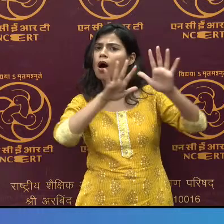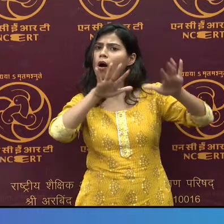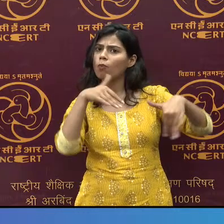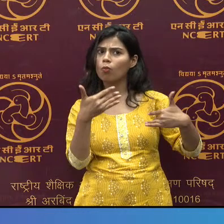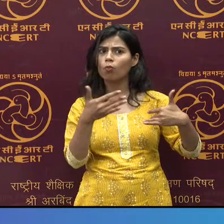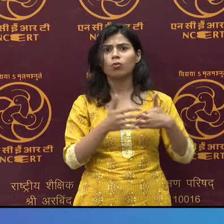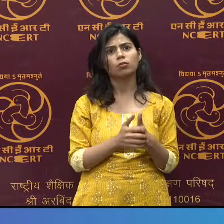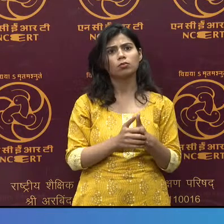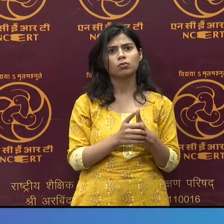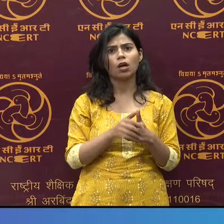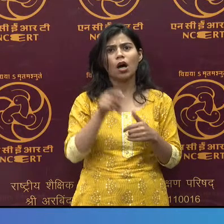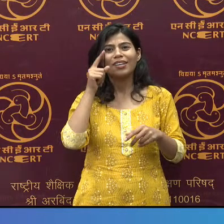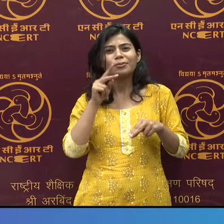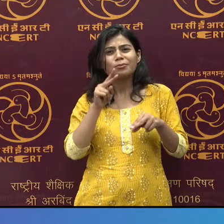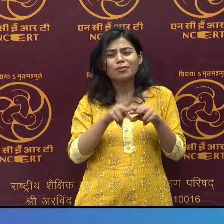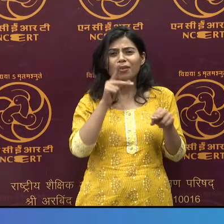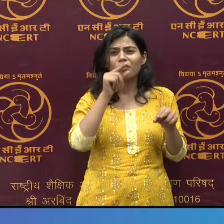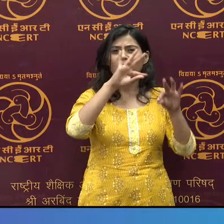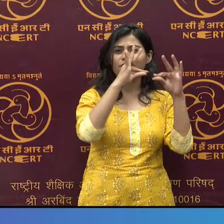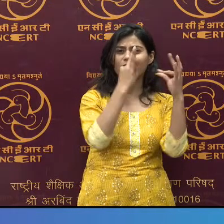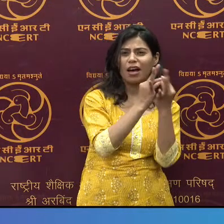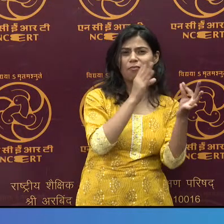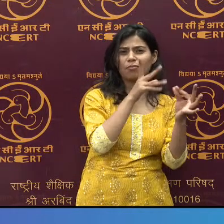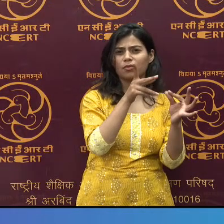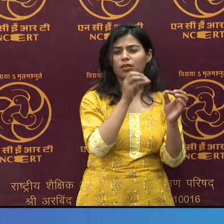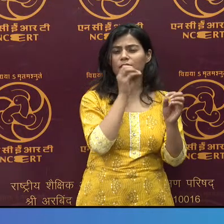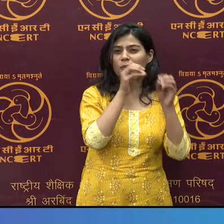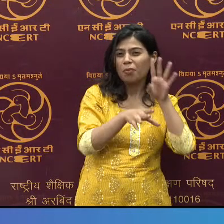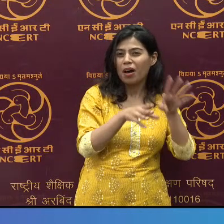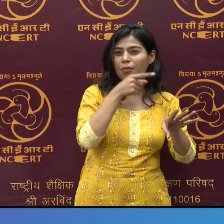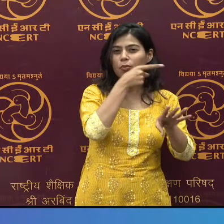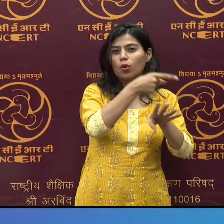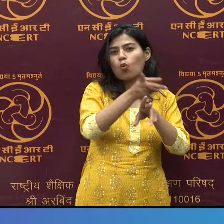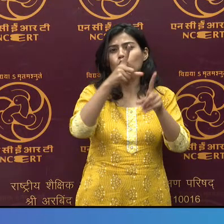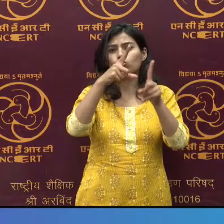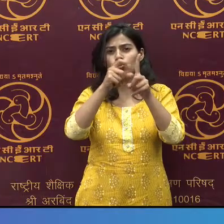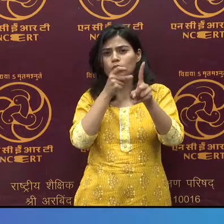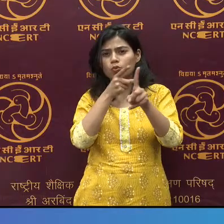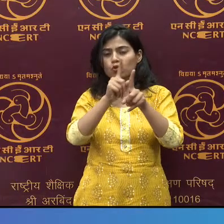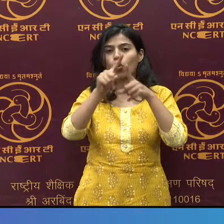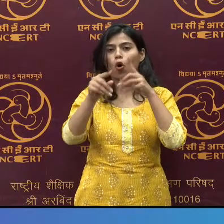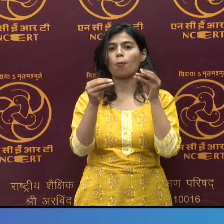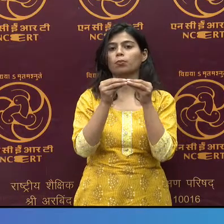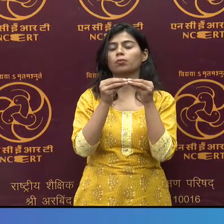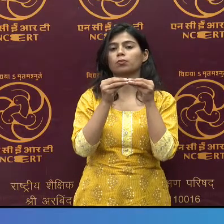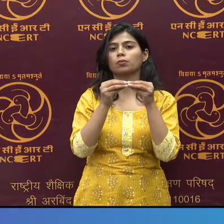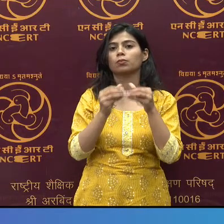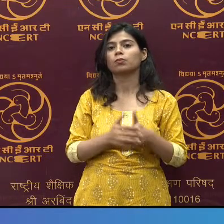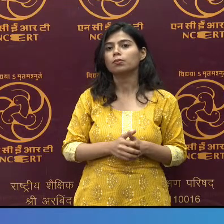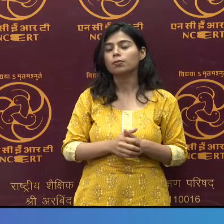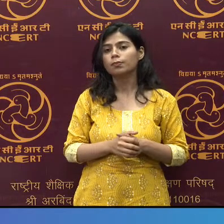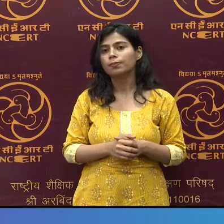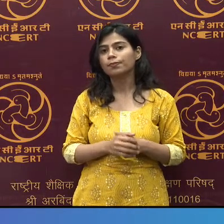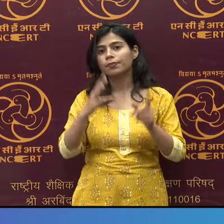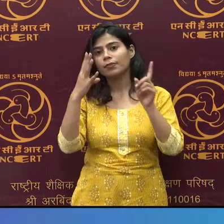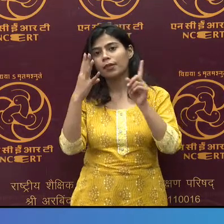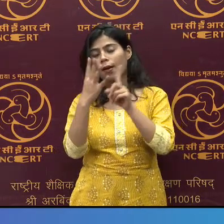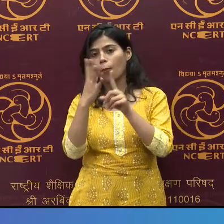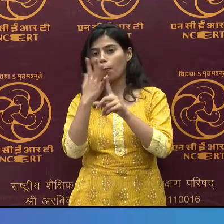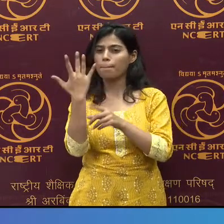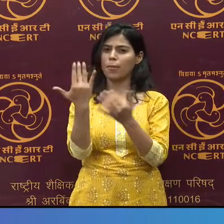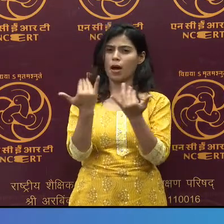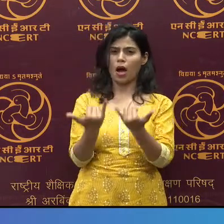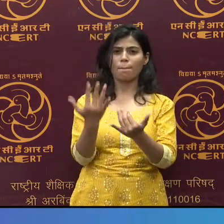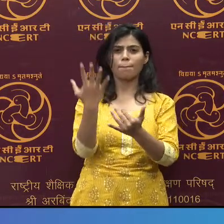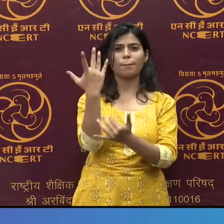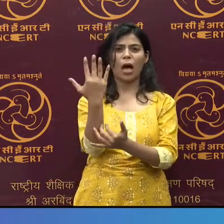are exploiting the parents and the students, not doing their job well. Right. Meenu ma'am, we have about 5 minutes before